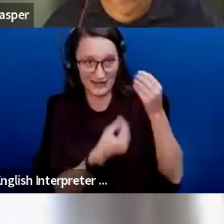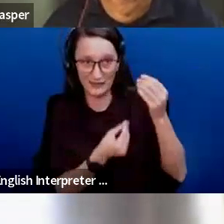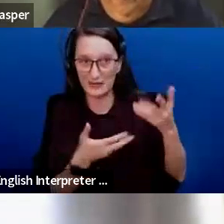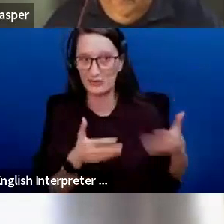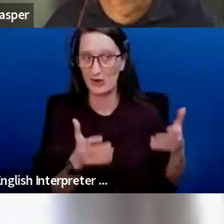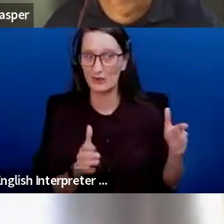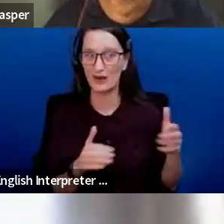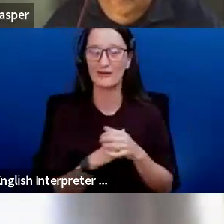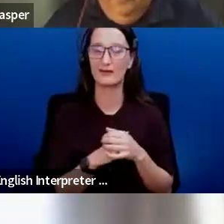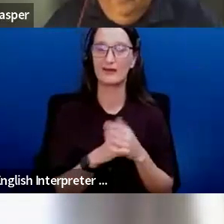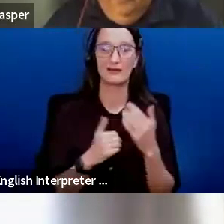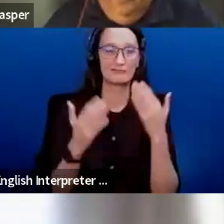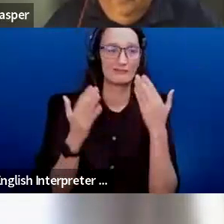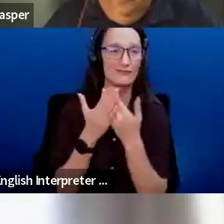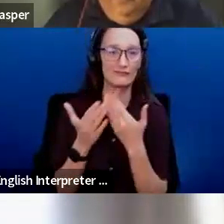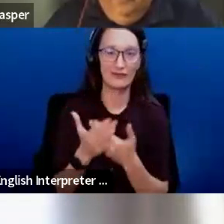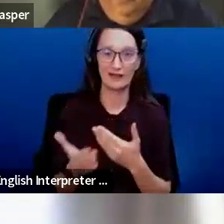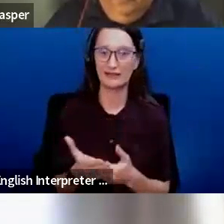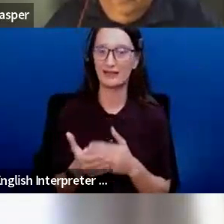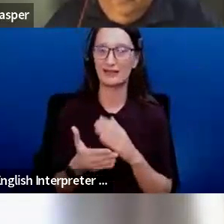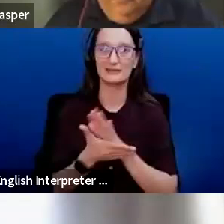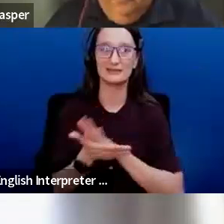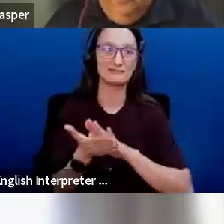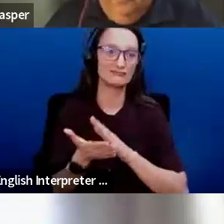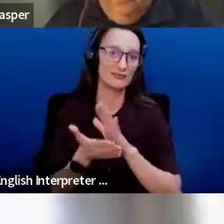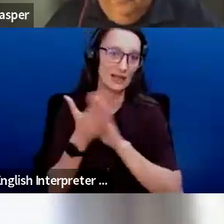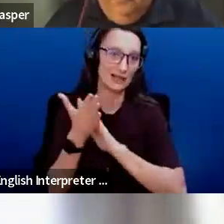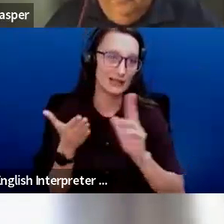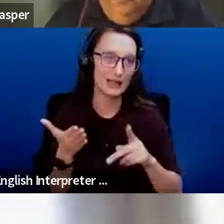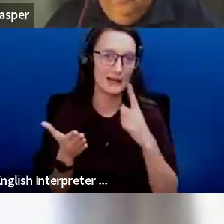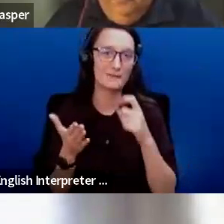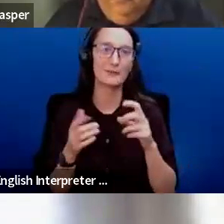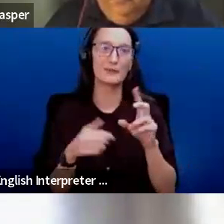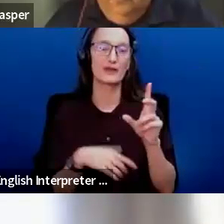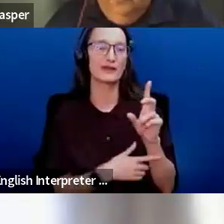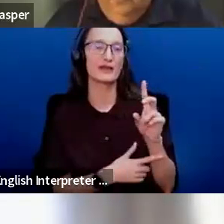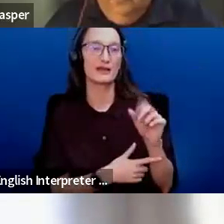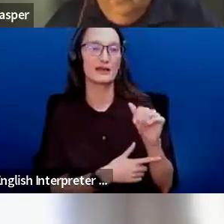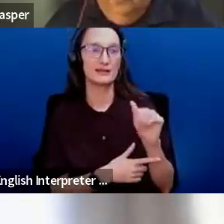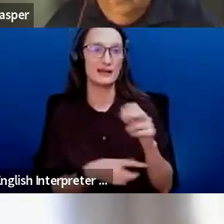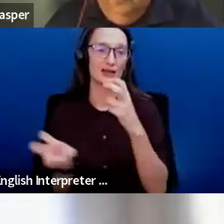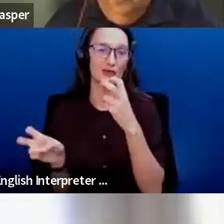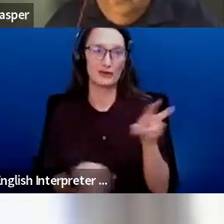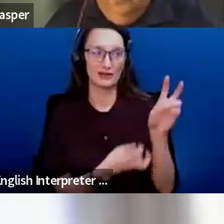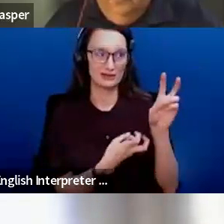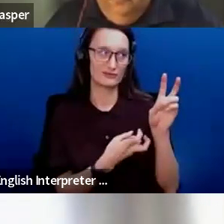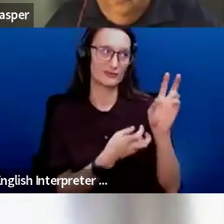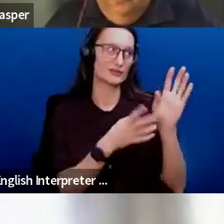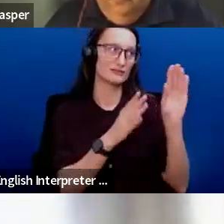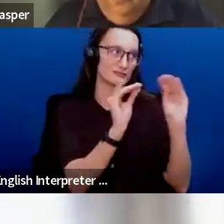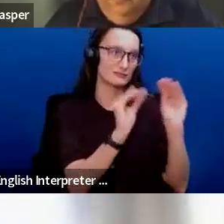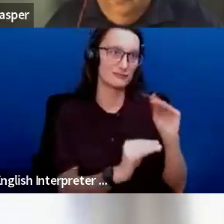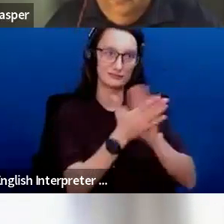the grooming of some of the data that was transferred between the systems. So